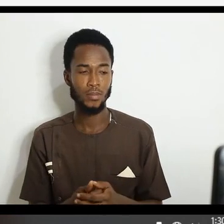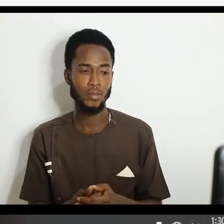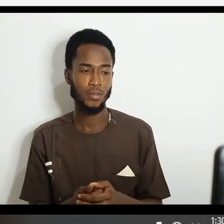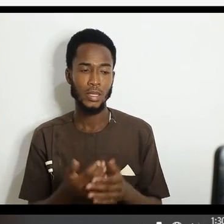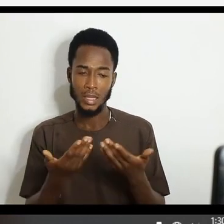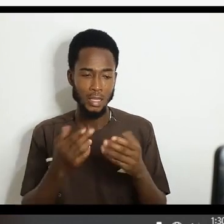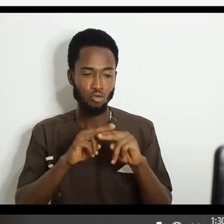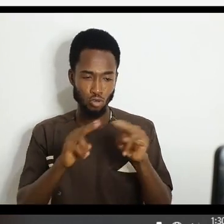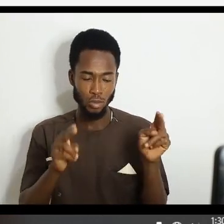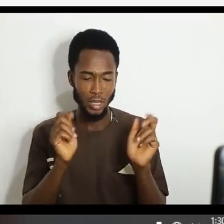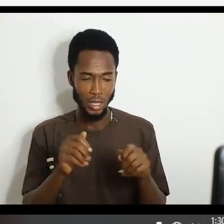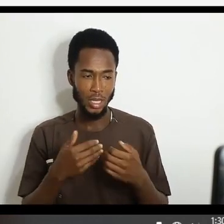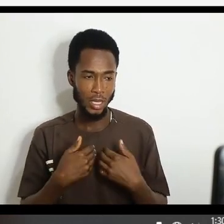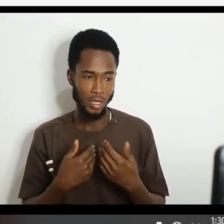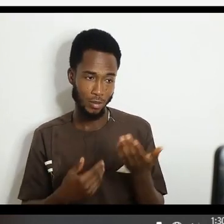normal